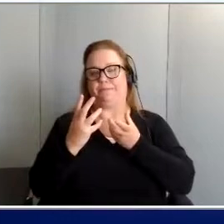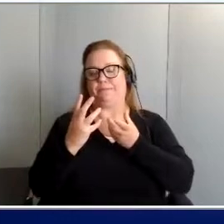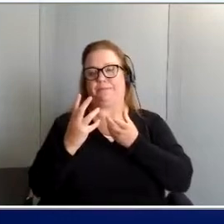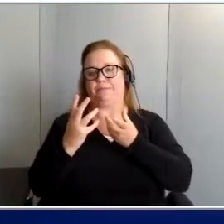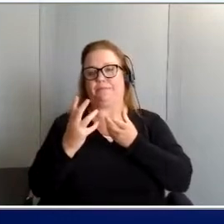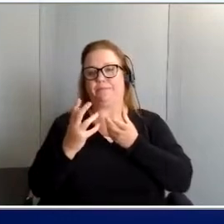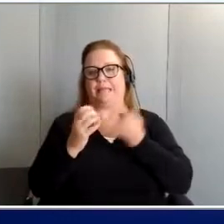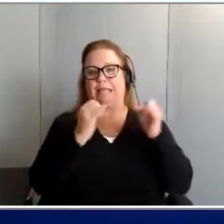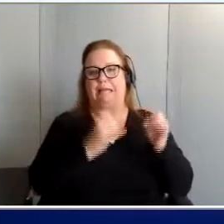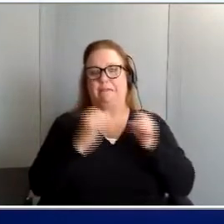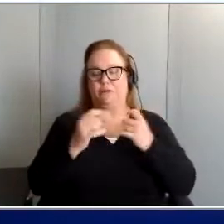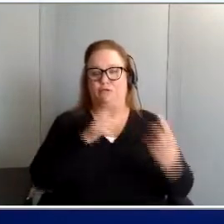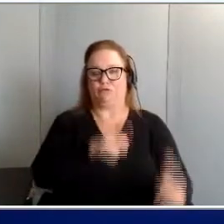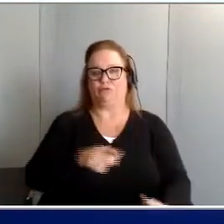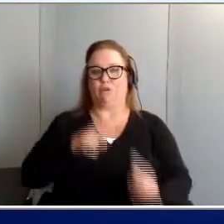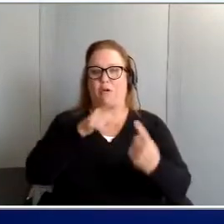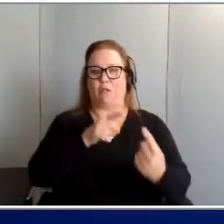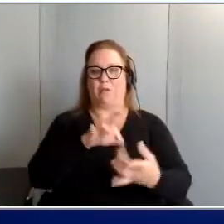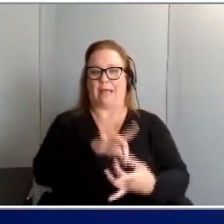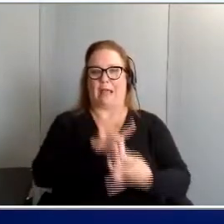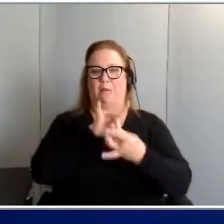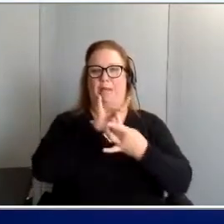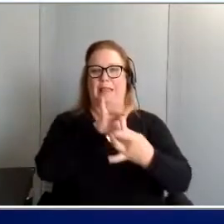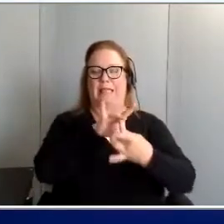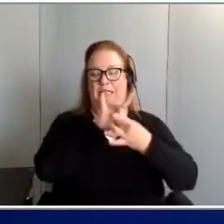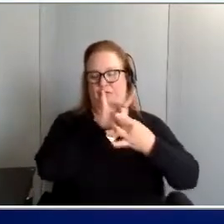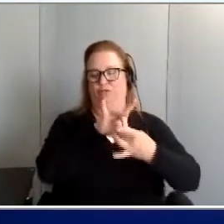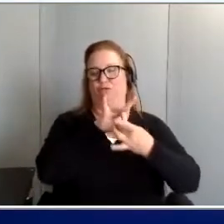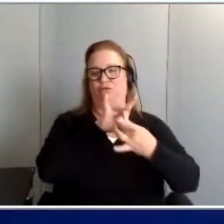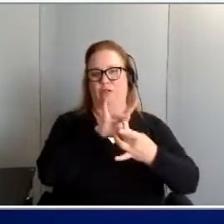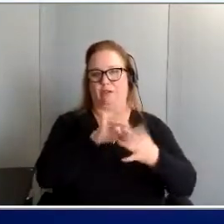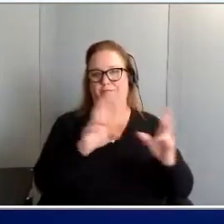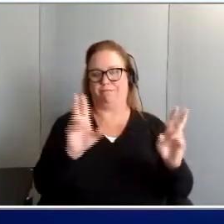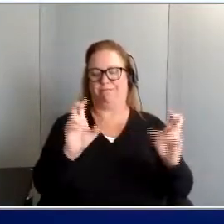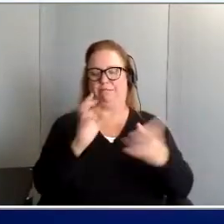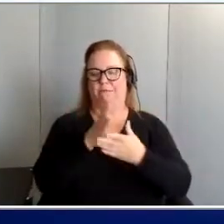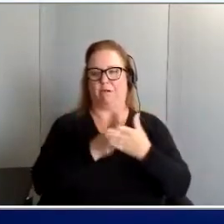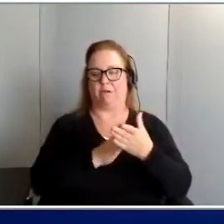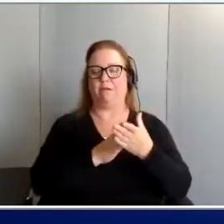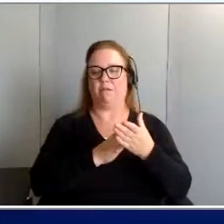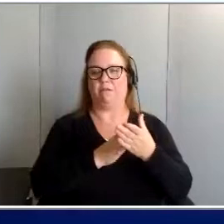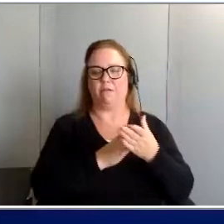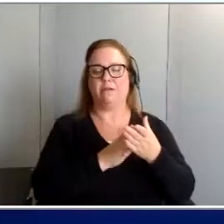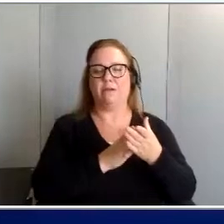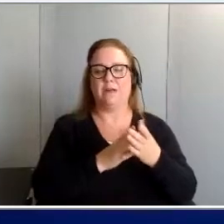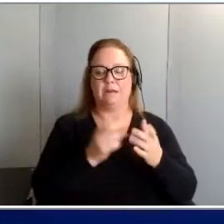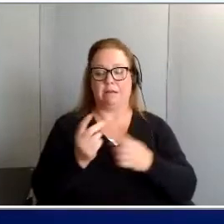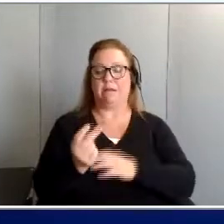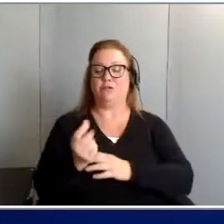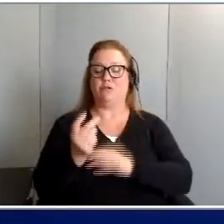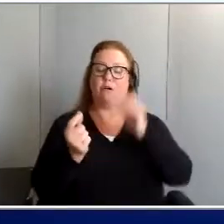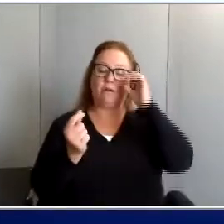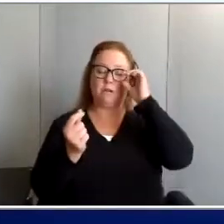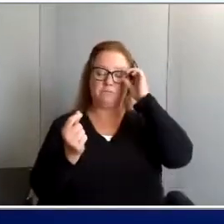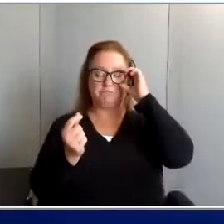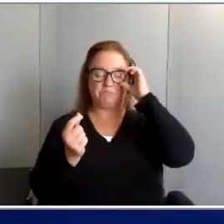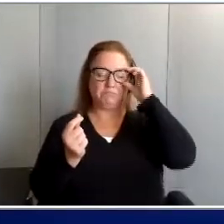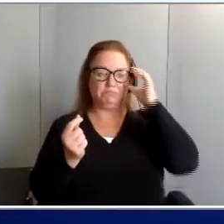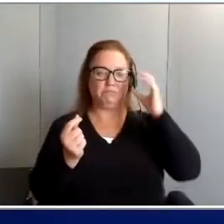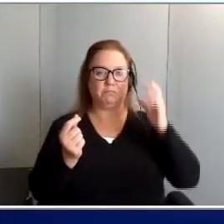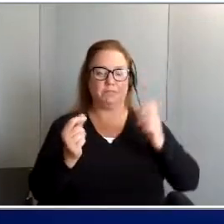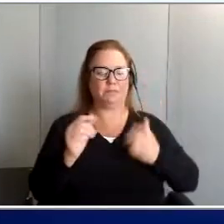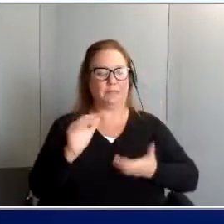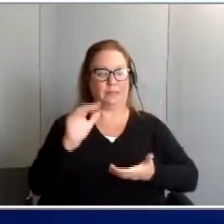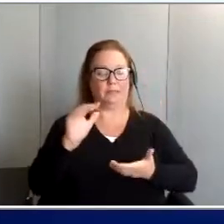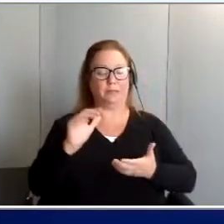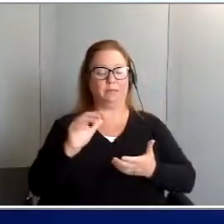autism struggle with that relationship building aspect of it, and a dog can be less frightening to some